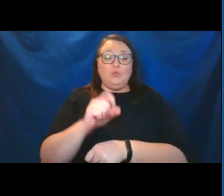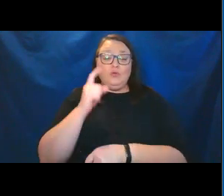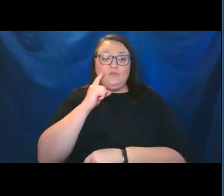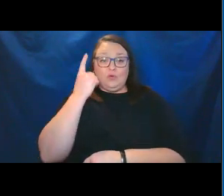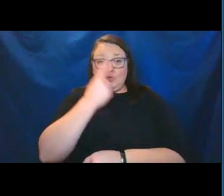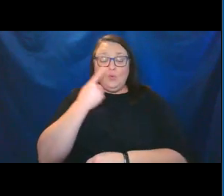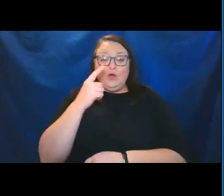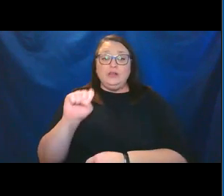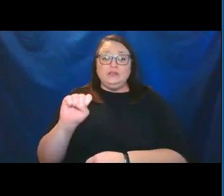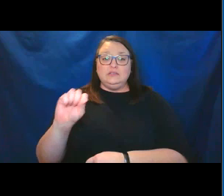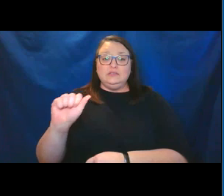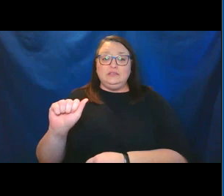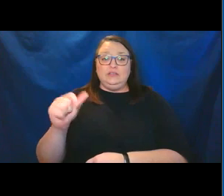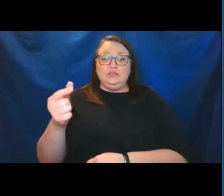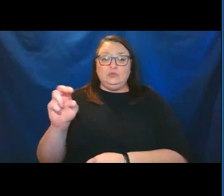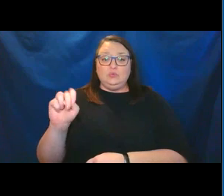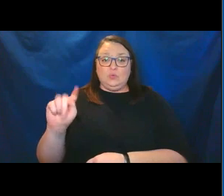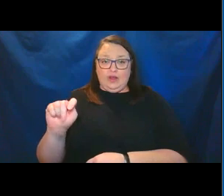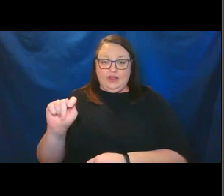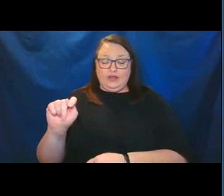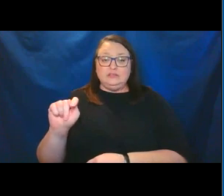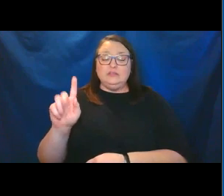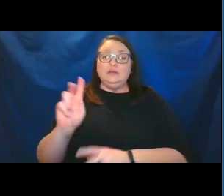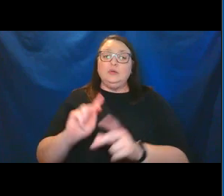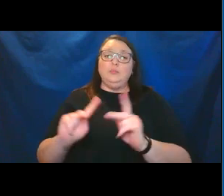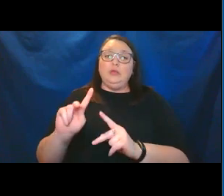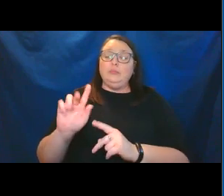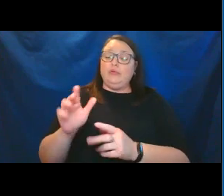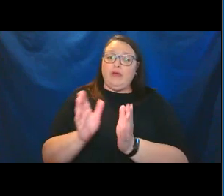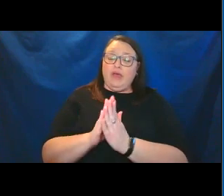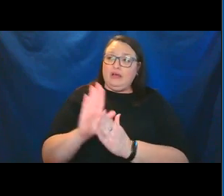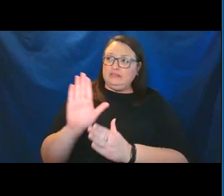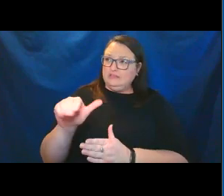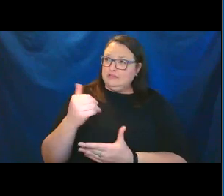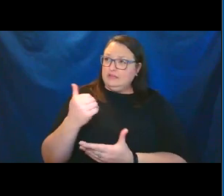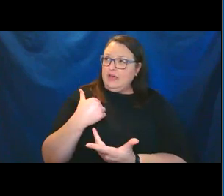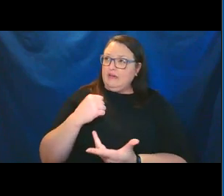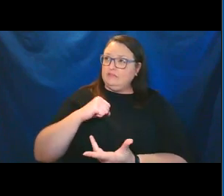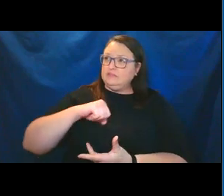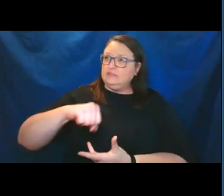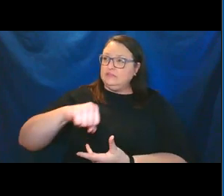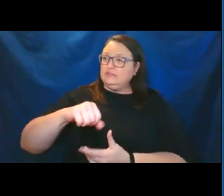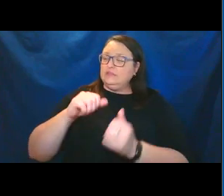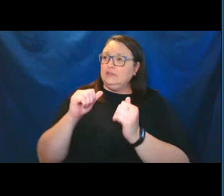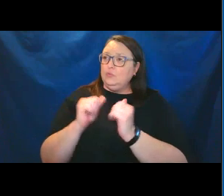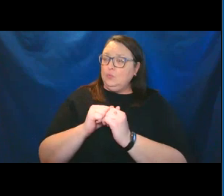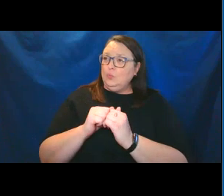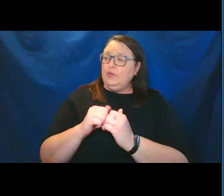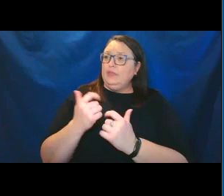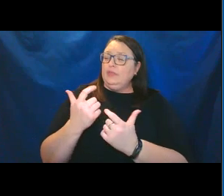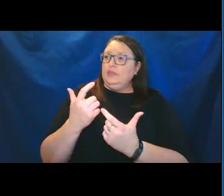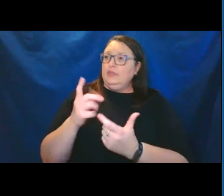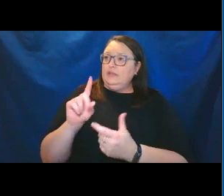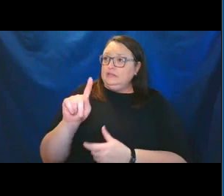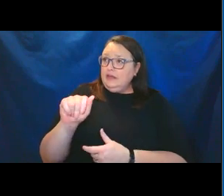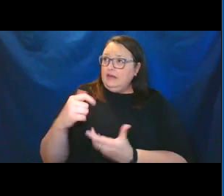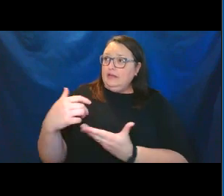and I get a lot of questions about, well, is there pushback on the data in the sea level rise viewer you built for American Samoa?